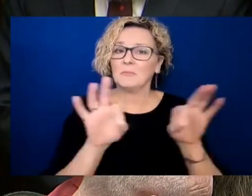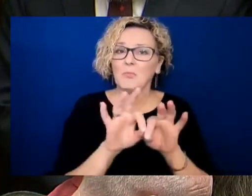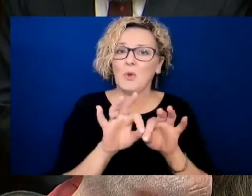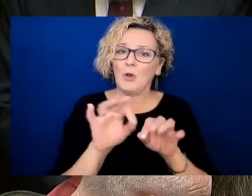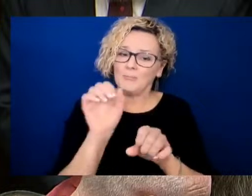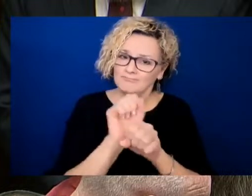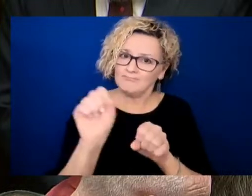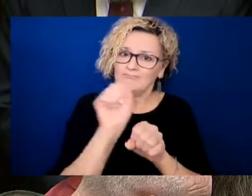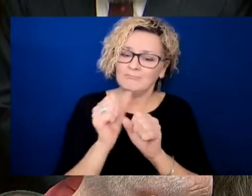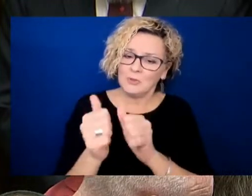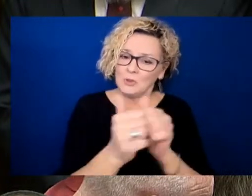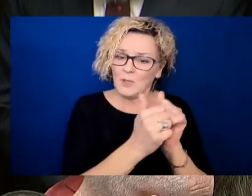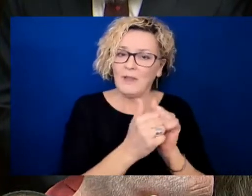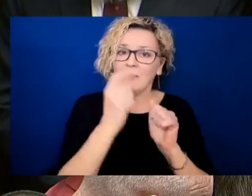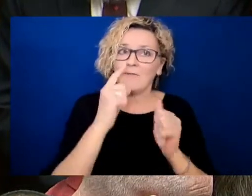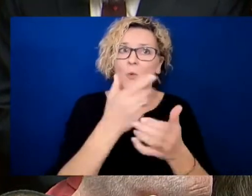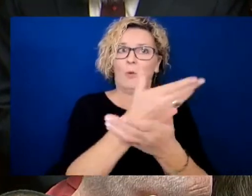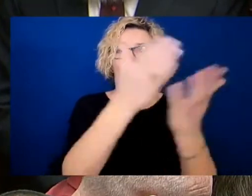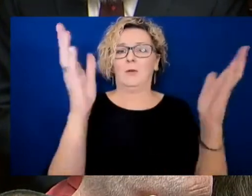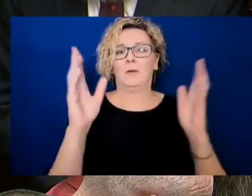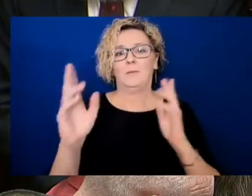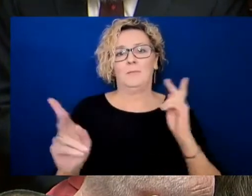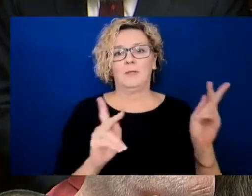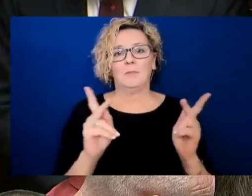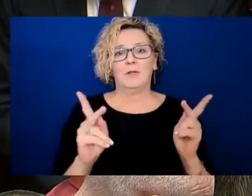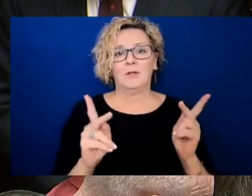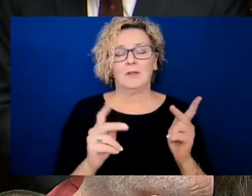But I really take it to my heart,